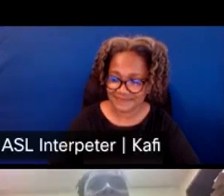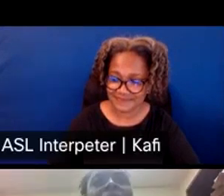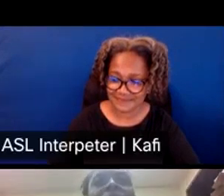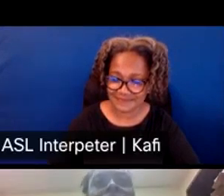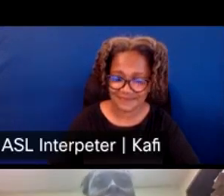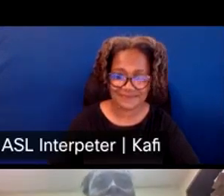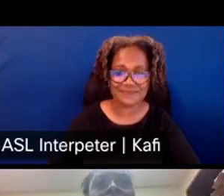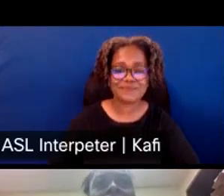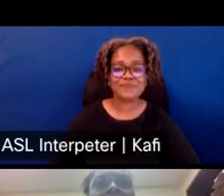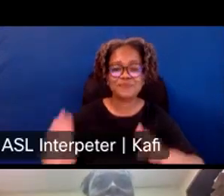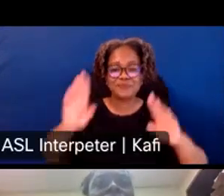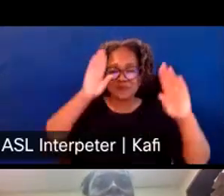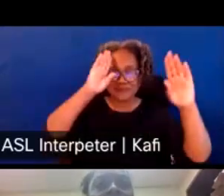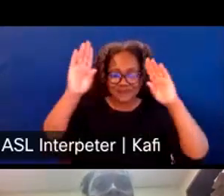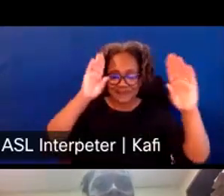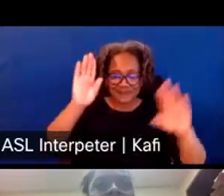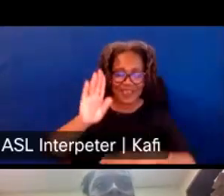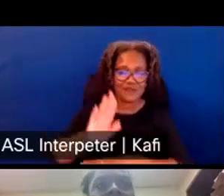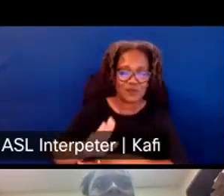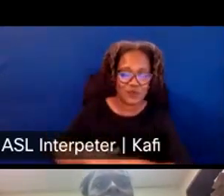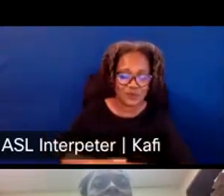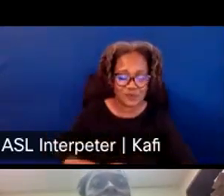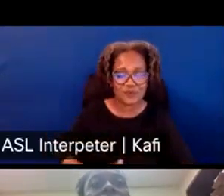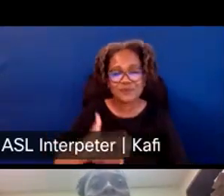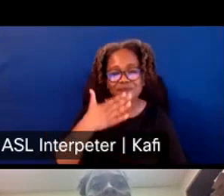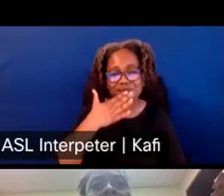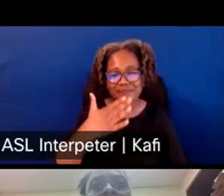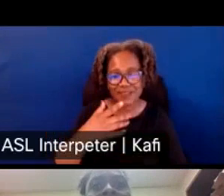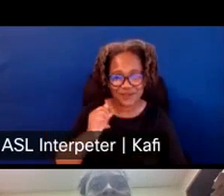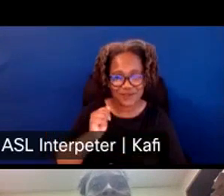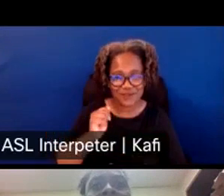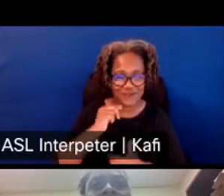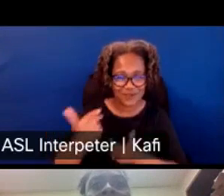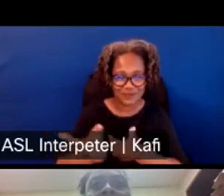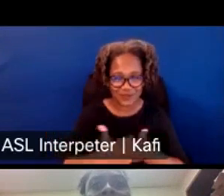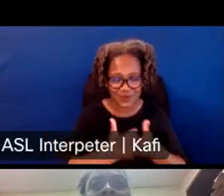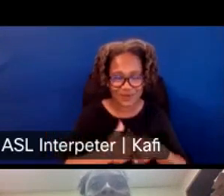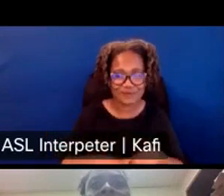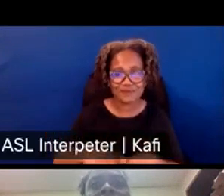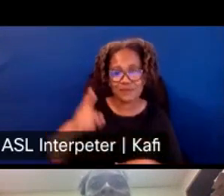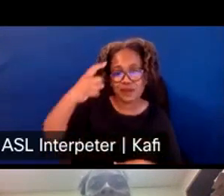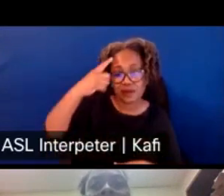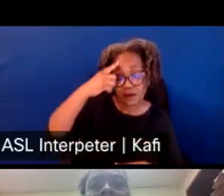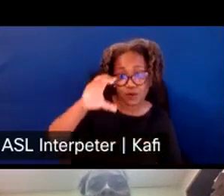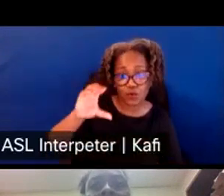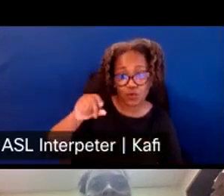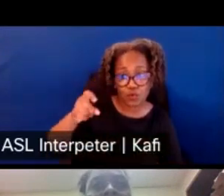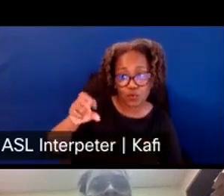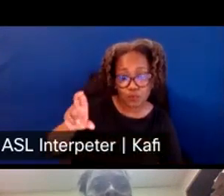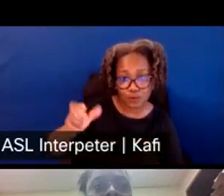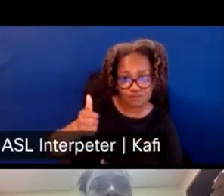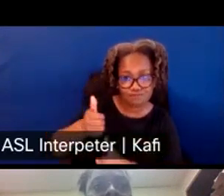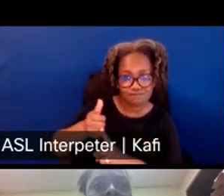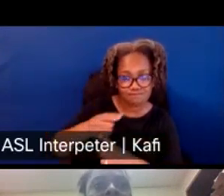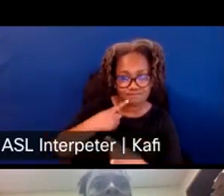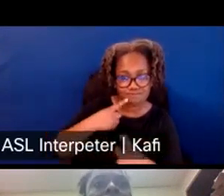Good afternoon. Thank you for joining us. Governor Cooper has declared July the 3rd, 2023 as